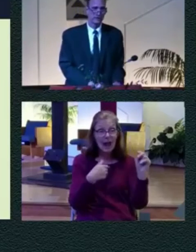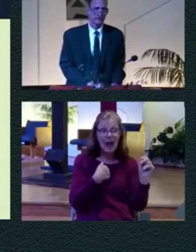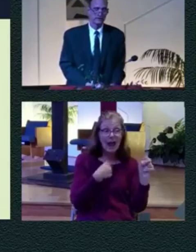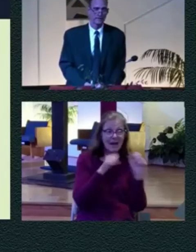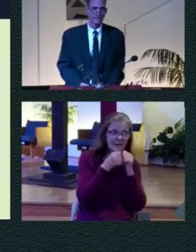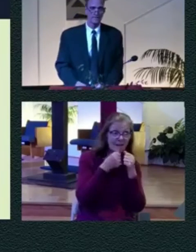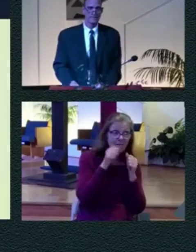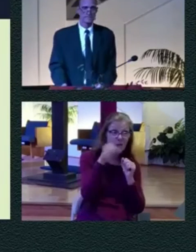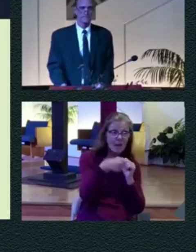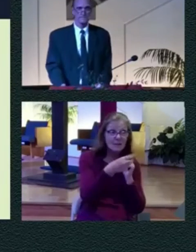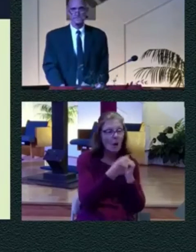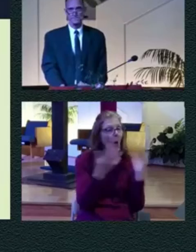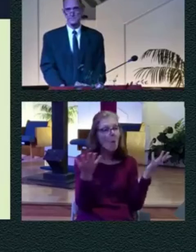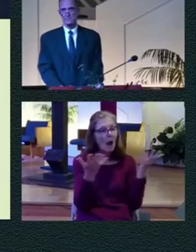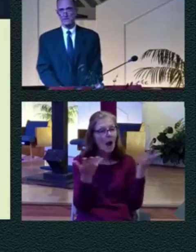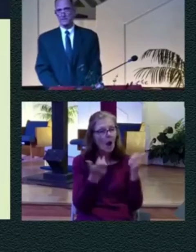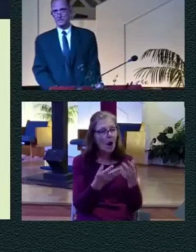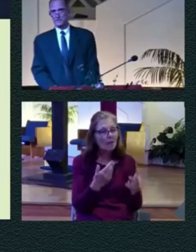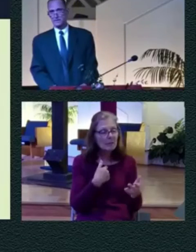shared.